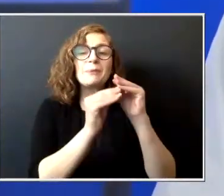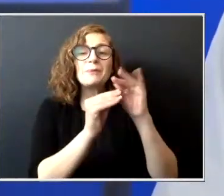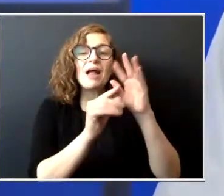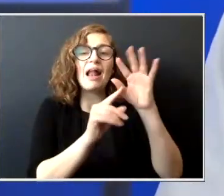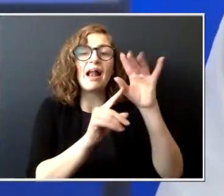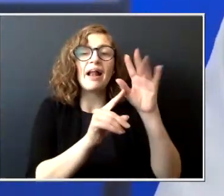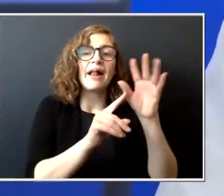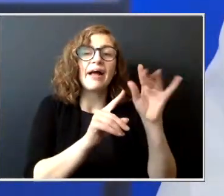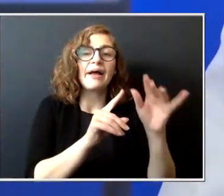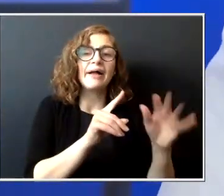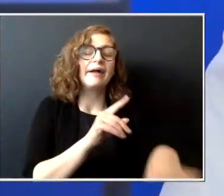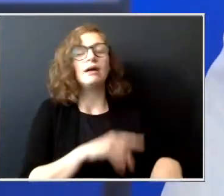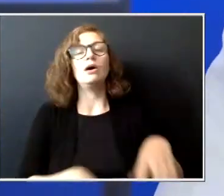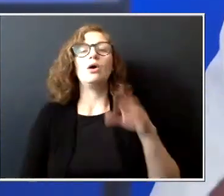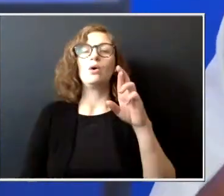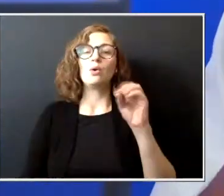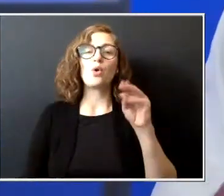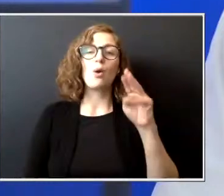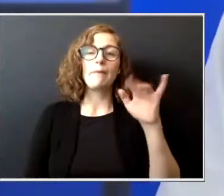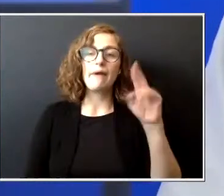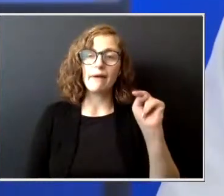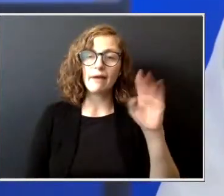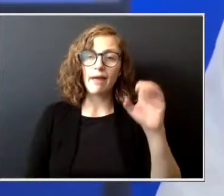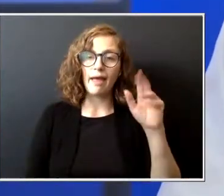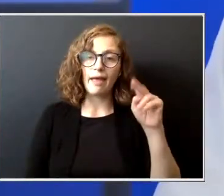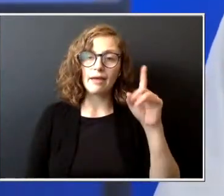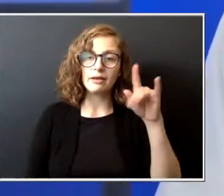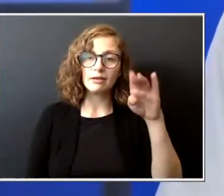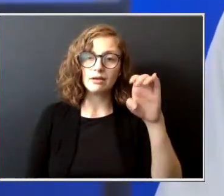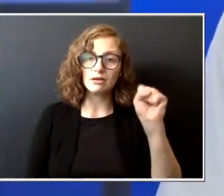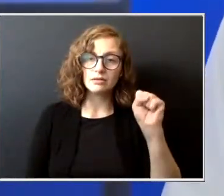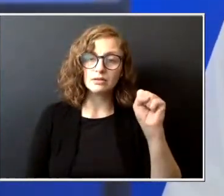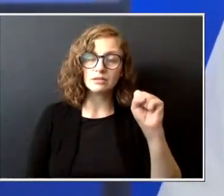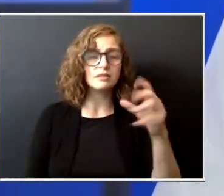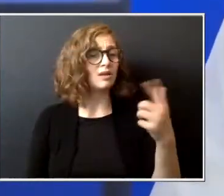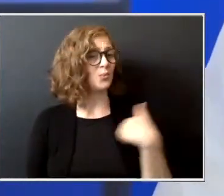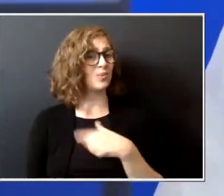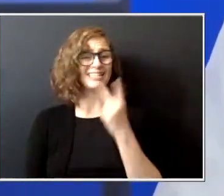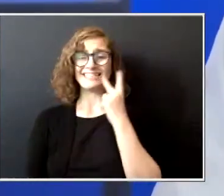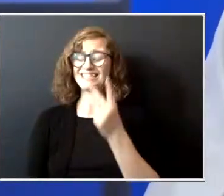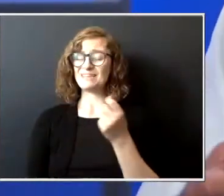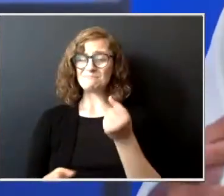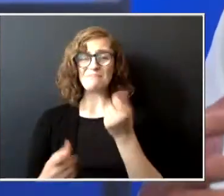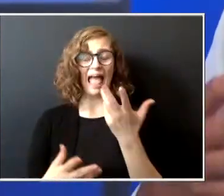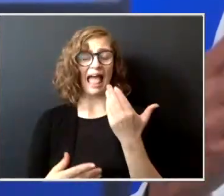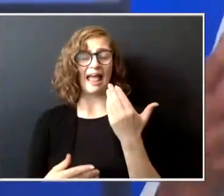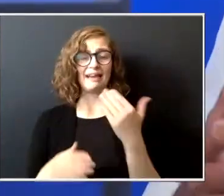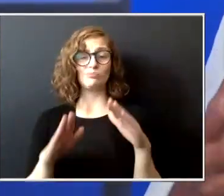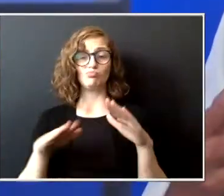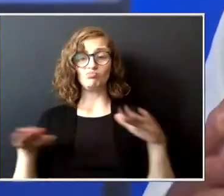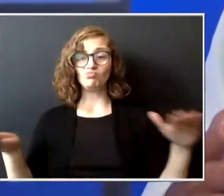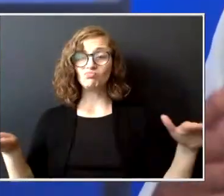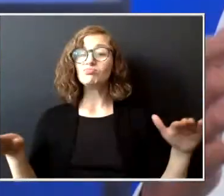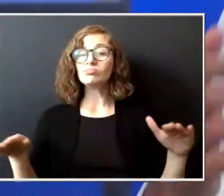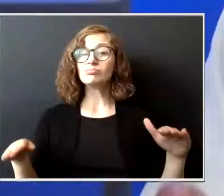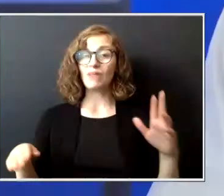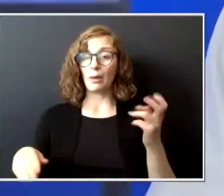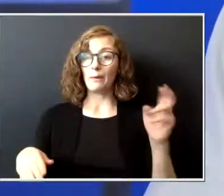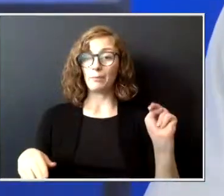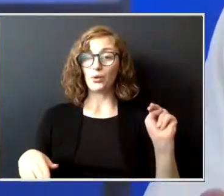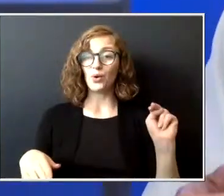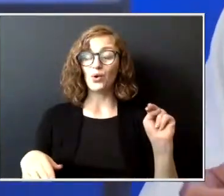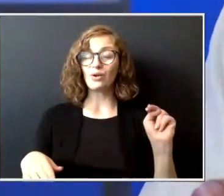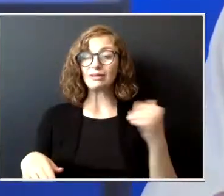to see like our pediatric, pediatric burn patients. And it is because it's a very, very high